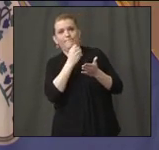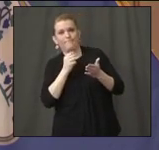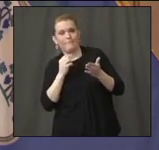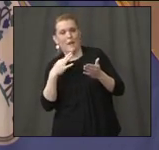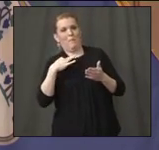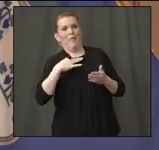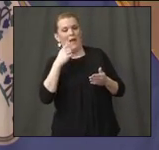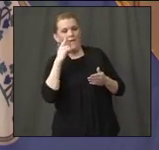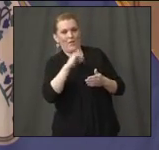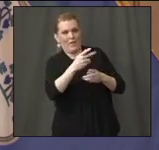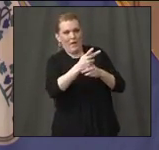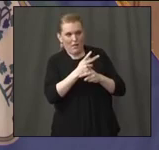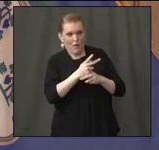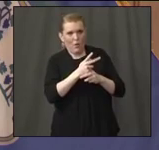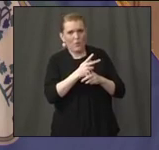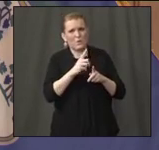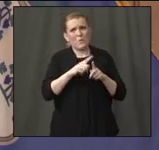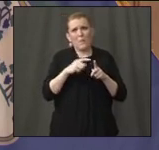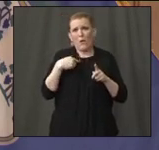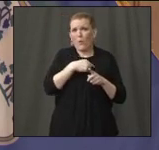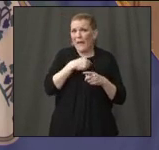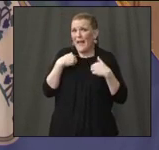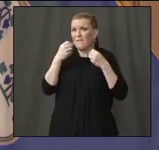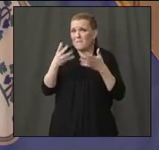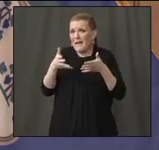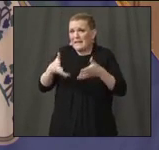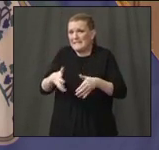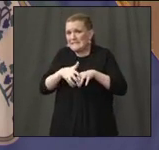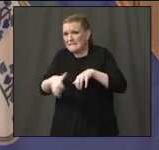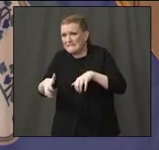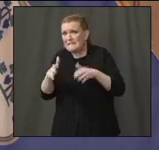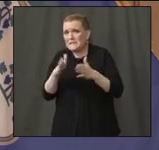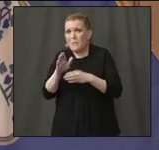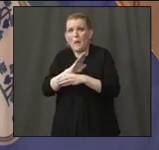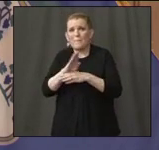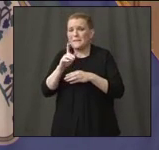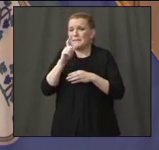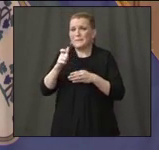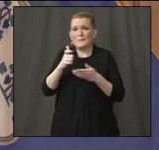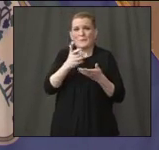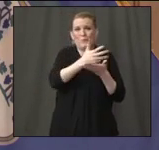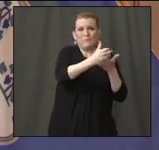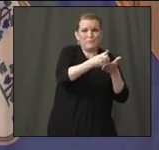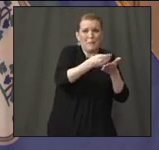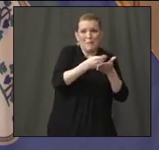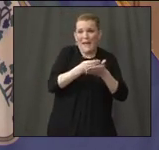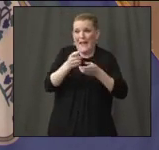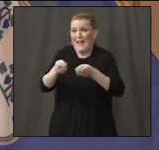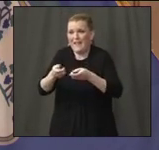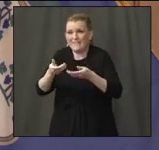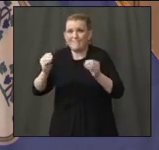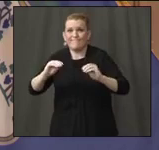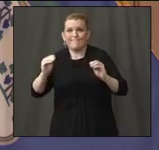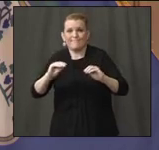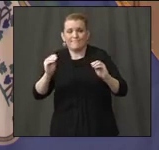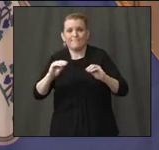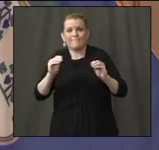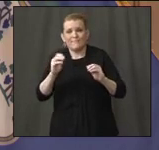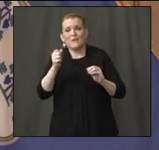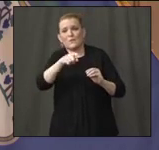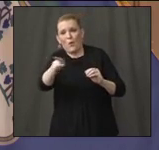small businesses that got frozen out and didn't have enough in that pool to take care of them. So they'll be in the queue,